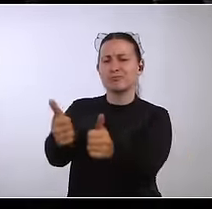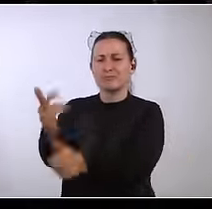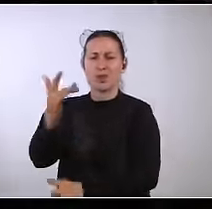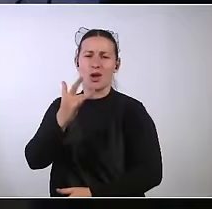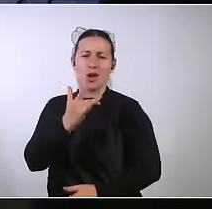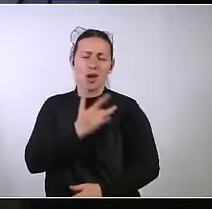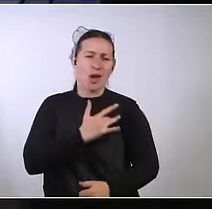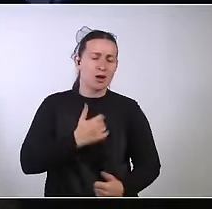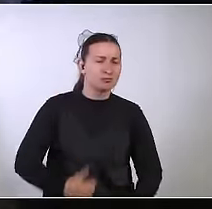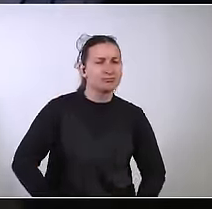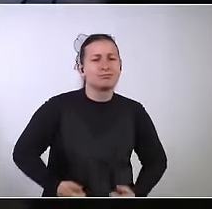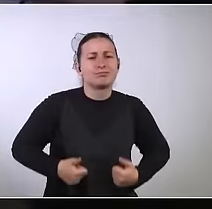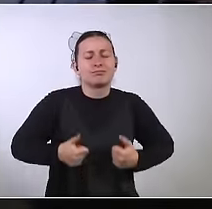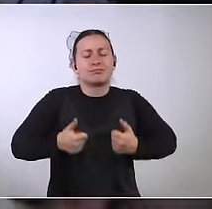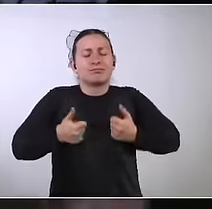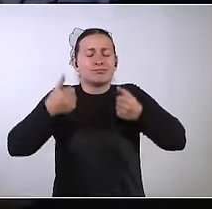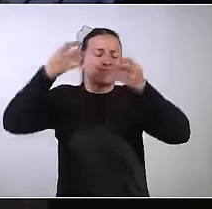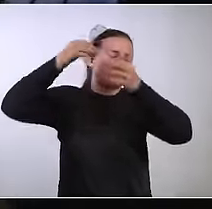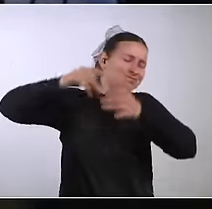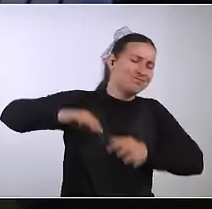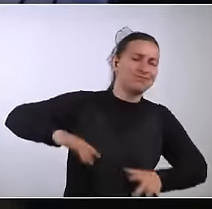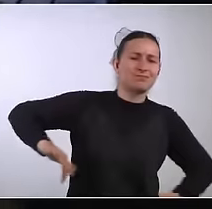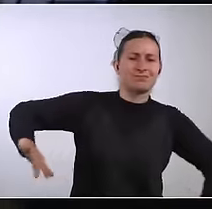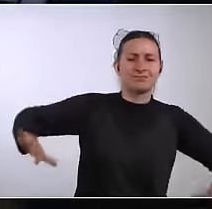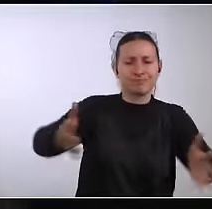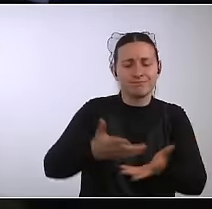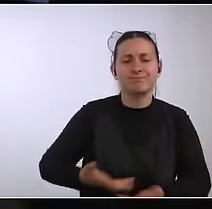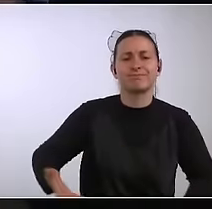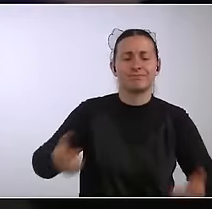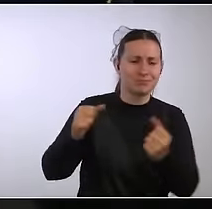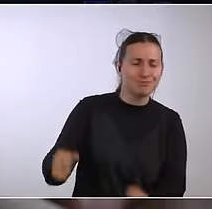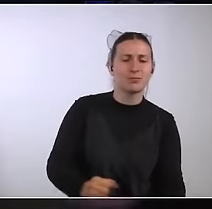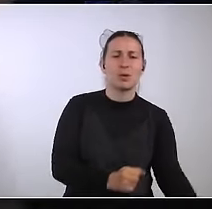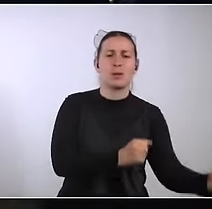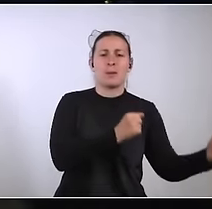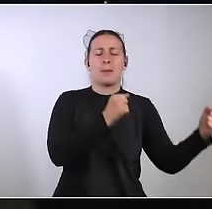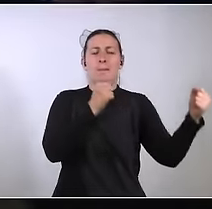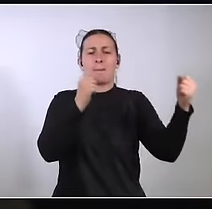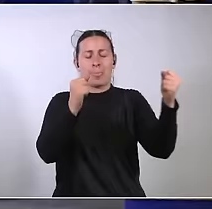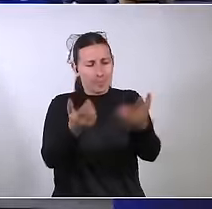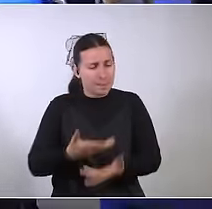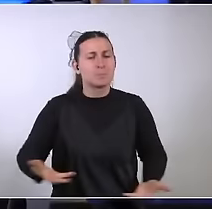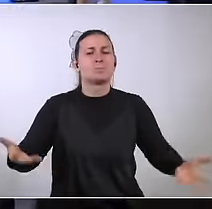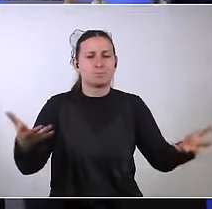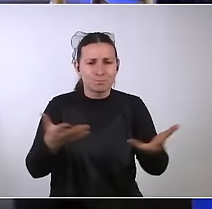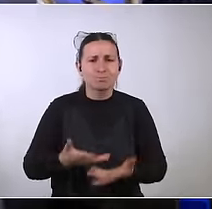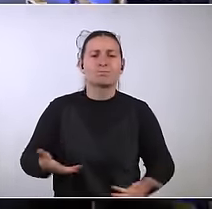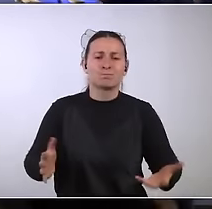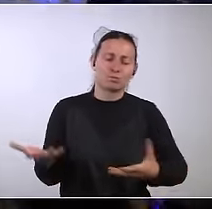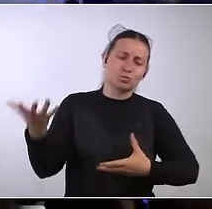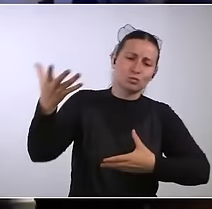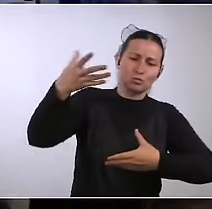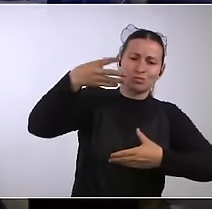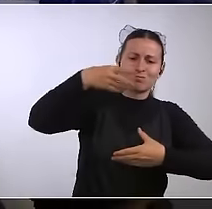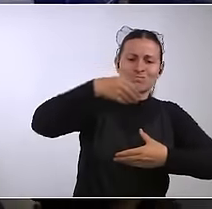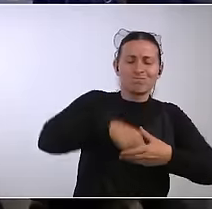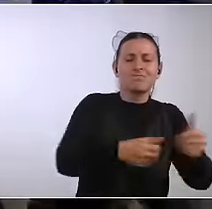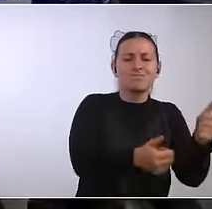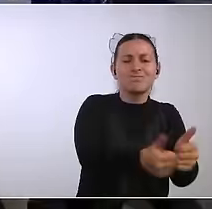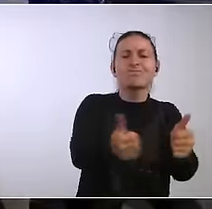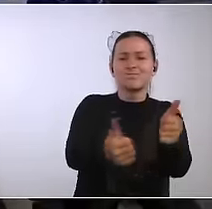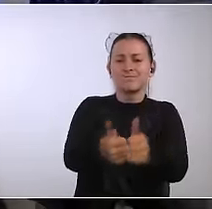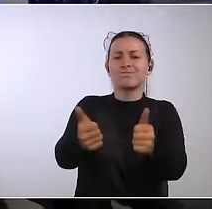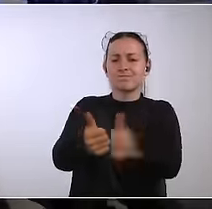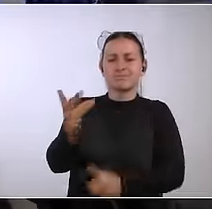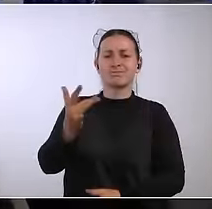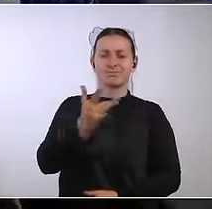Que la gloria, el poder y la unción que está en esta casa llene cada corazón, llene